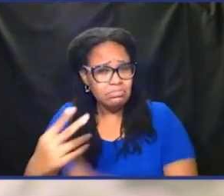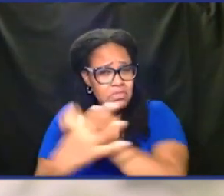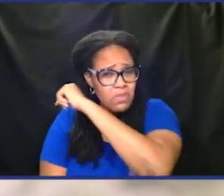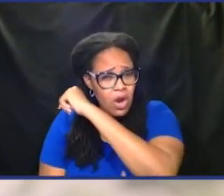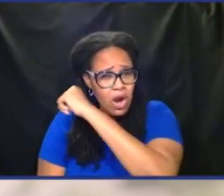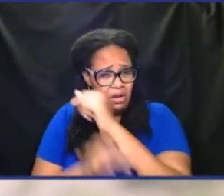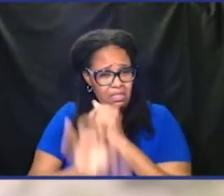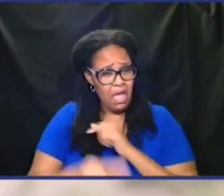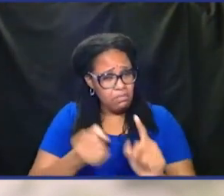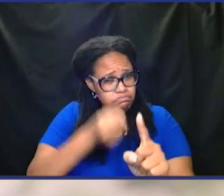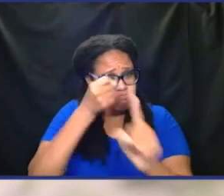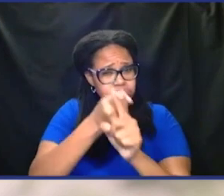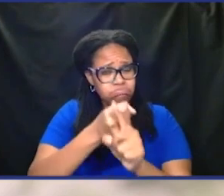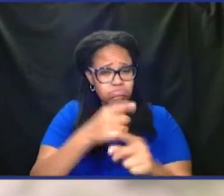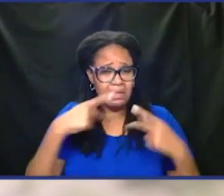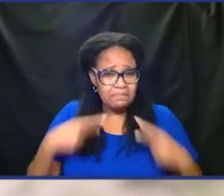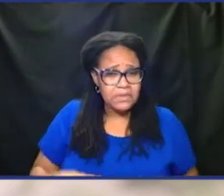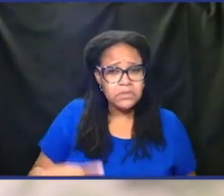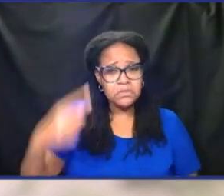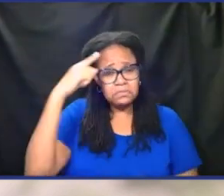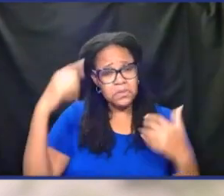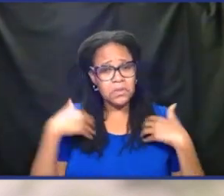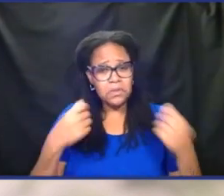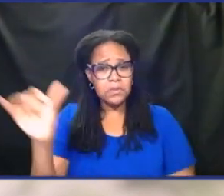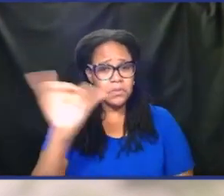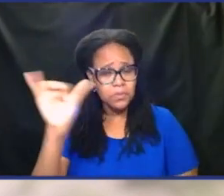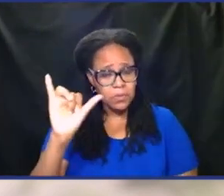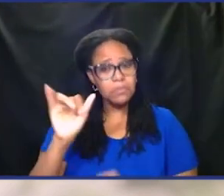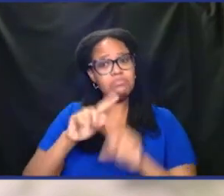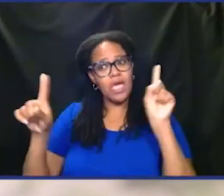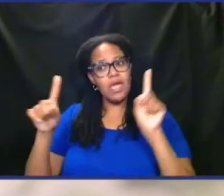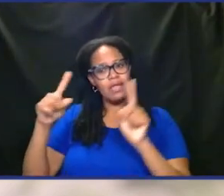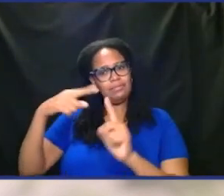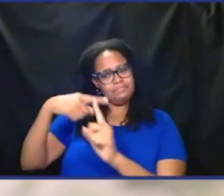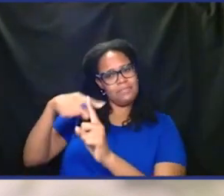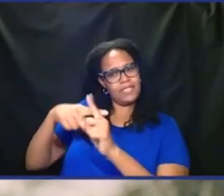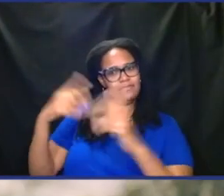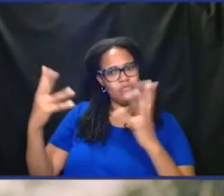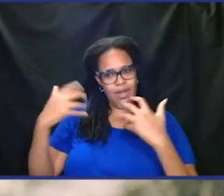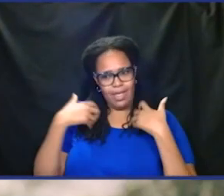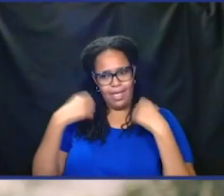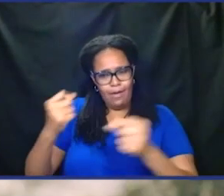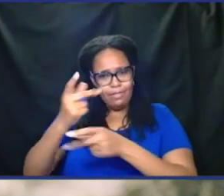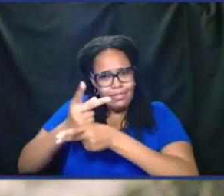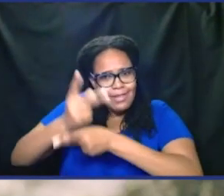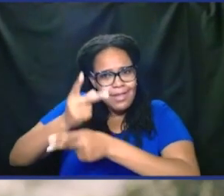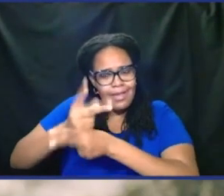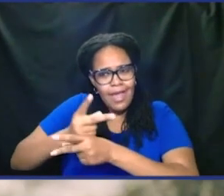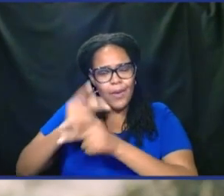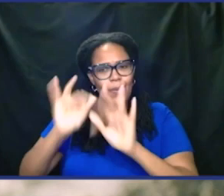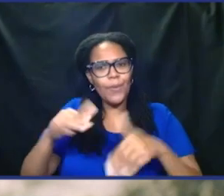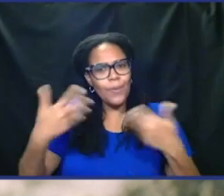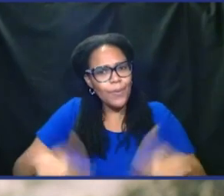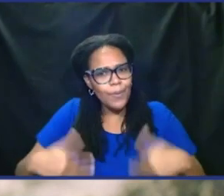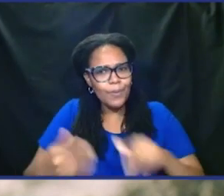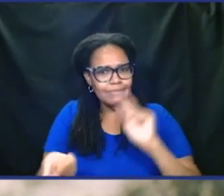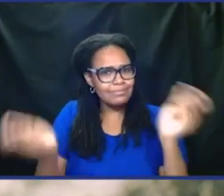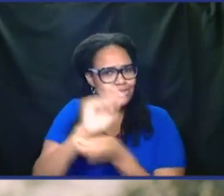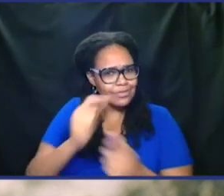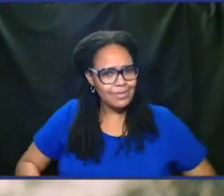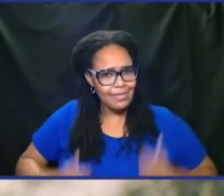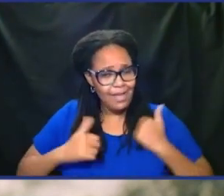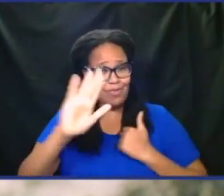physical and mental health. I saw the positive effects of healthcare firsthand. Your donation to Americares does